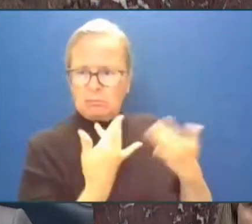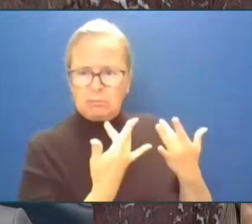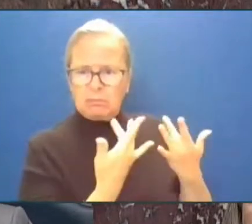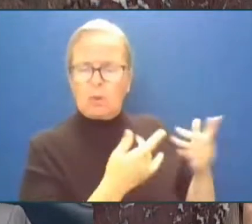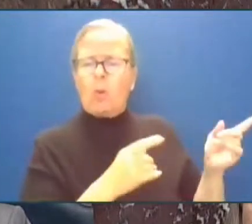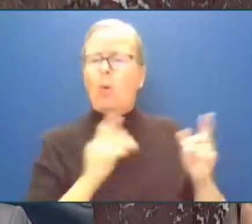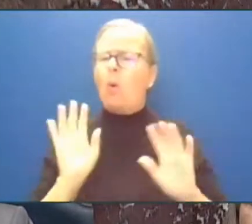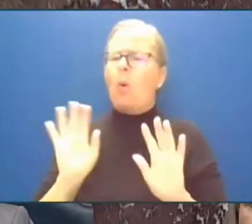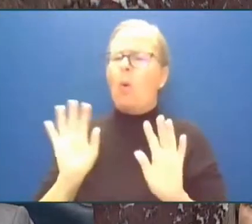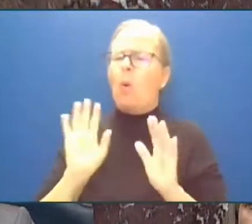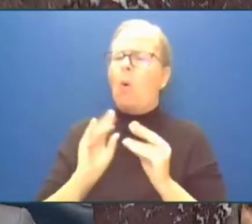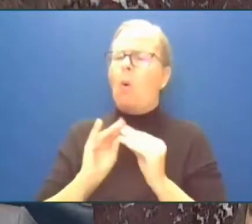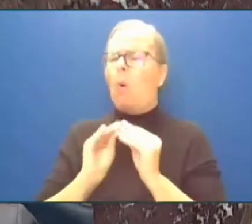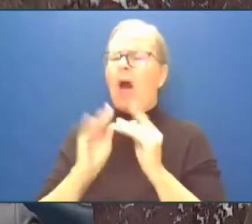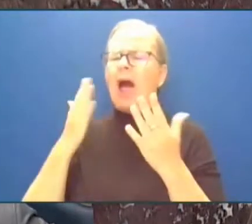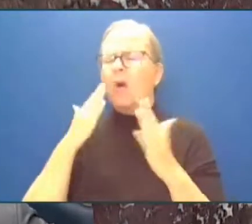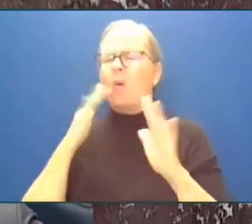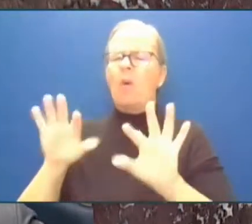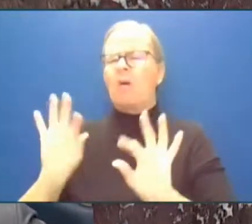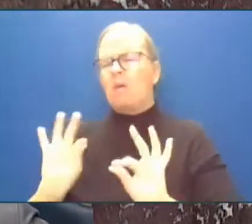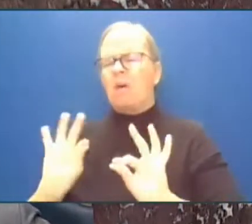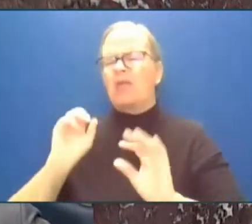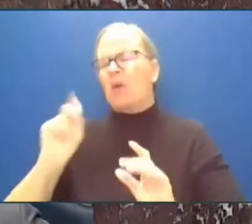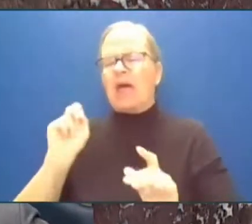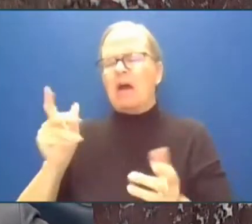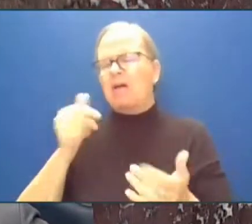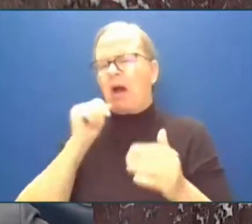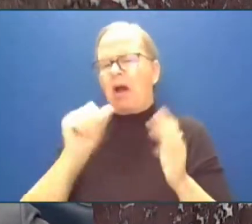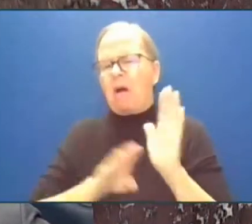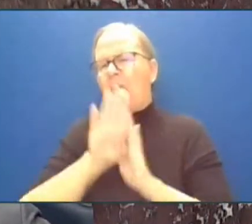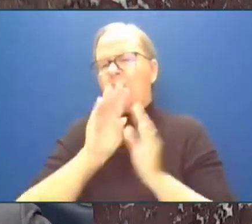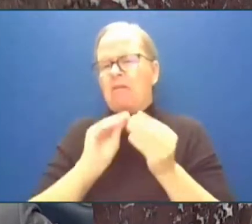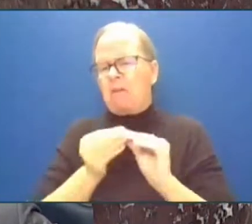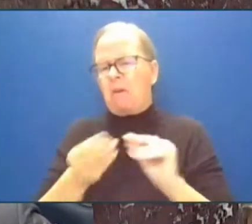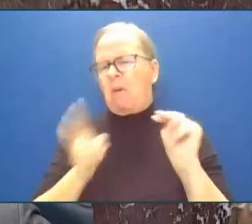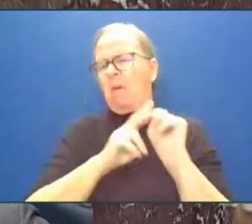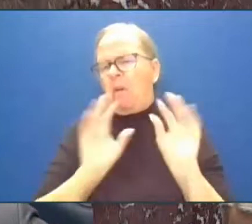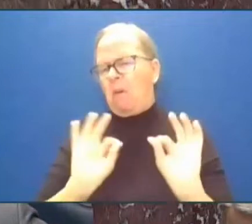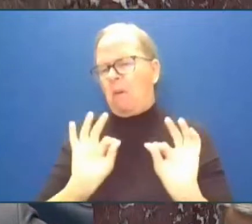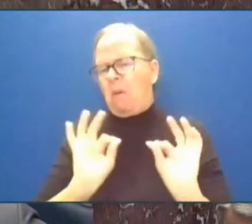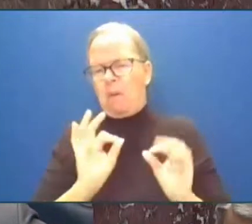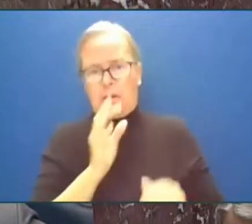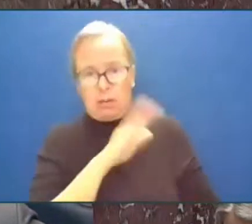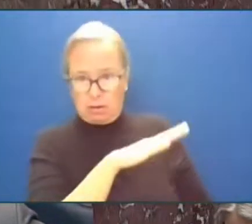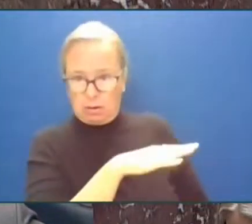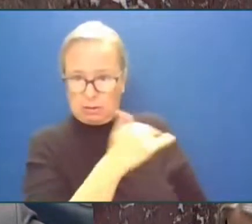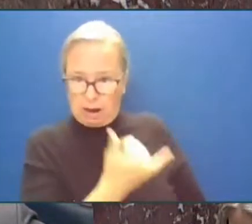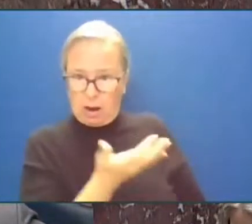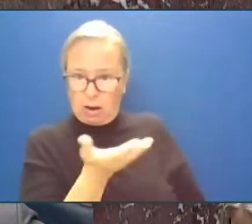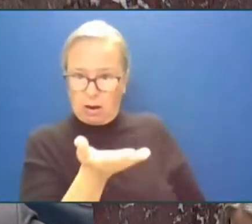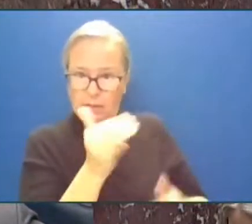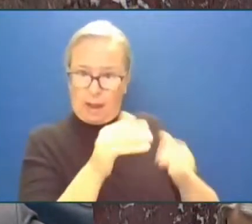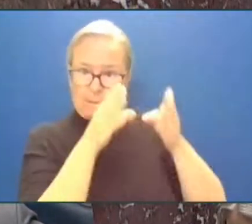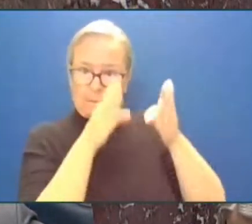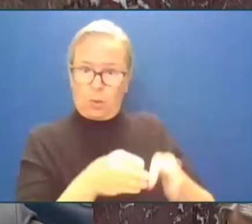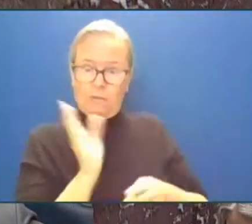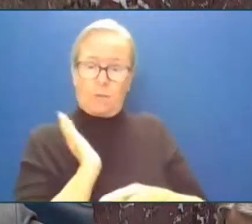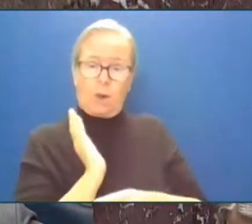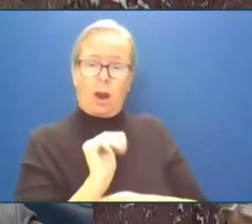the then Attorney General hired consultants to tell him how to do his